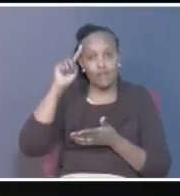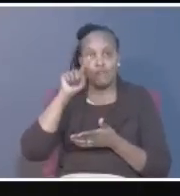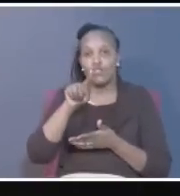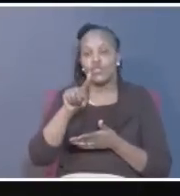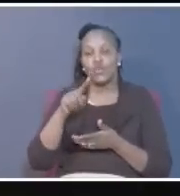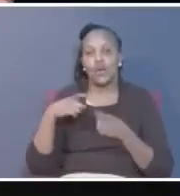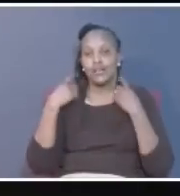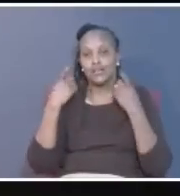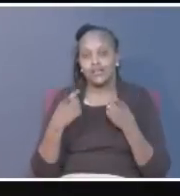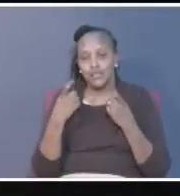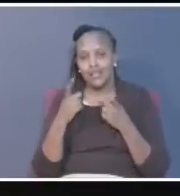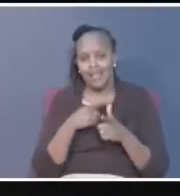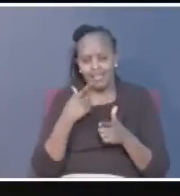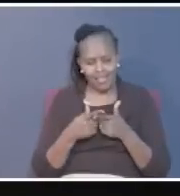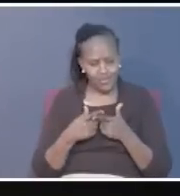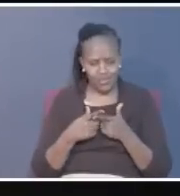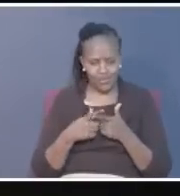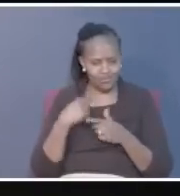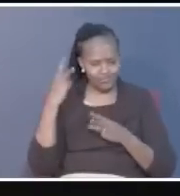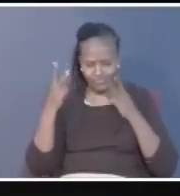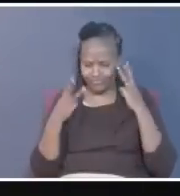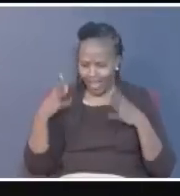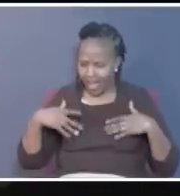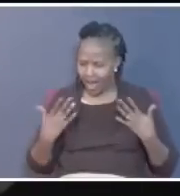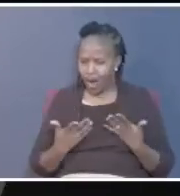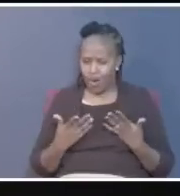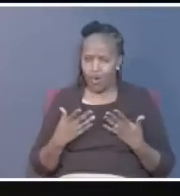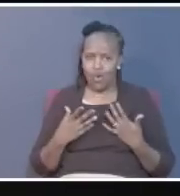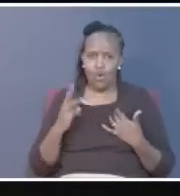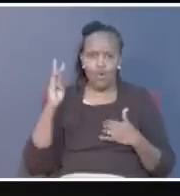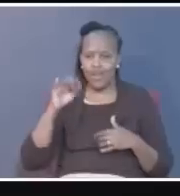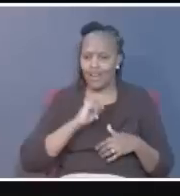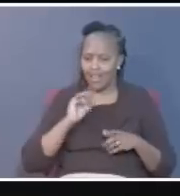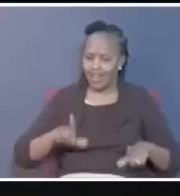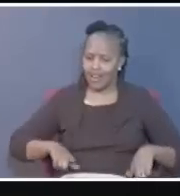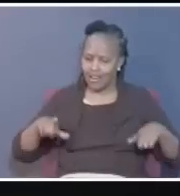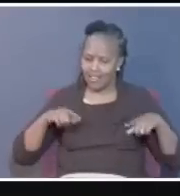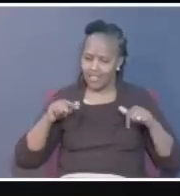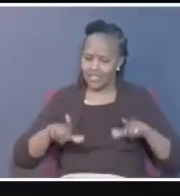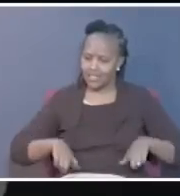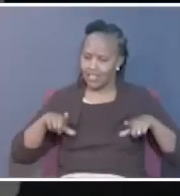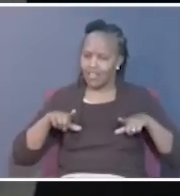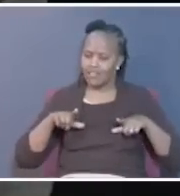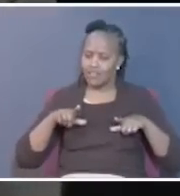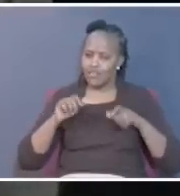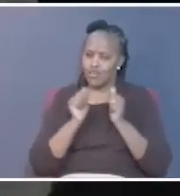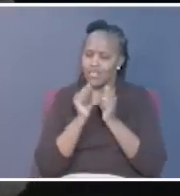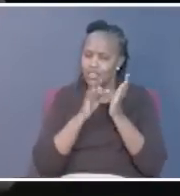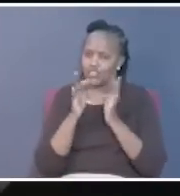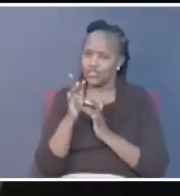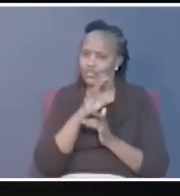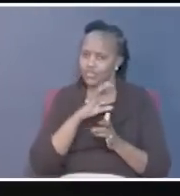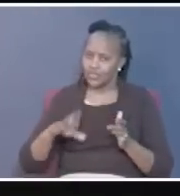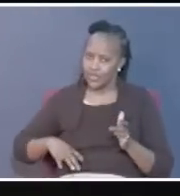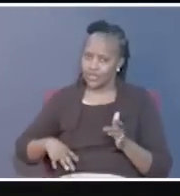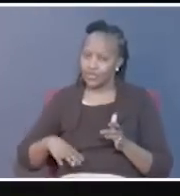And you're wondering how you can live this life that Jesus offers. I want to pray for you that you may